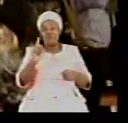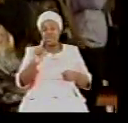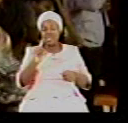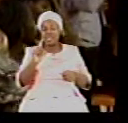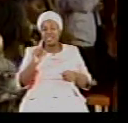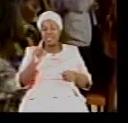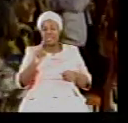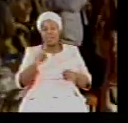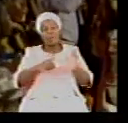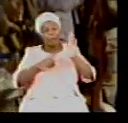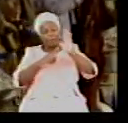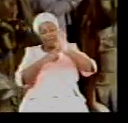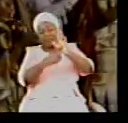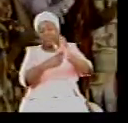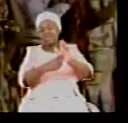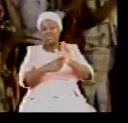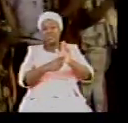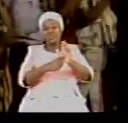manifestation,